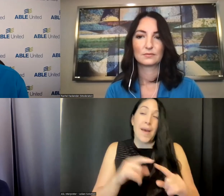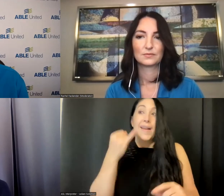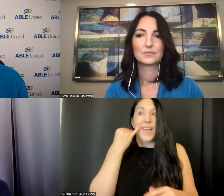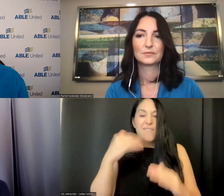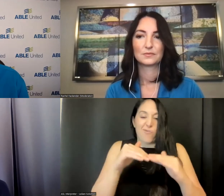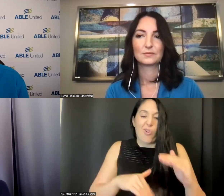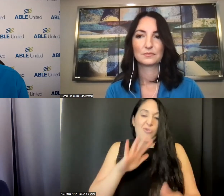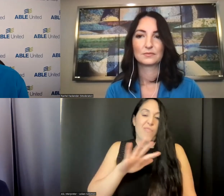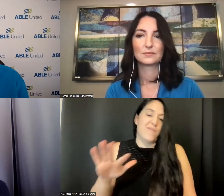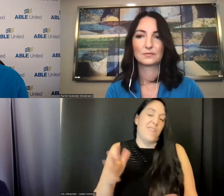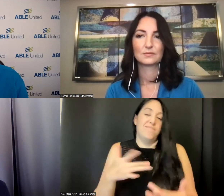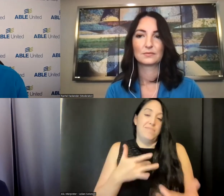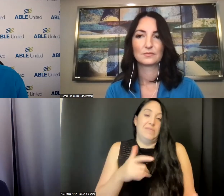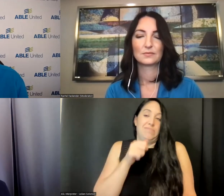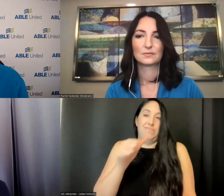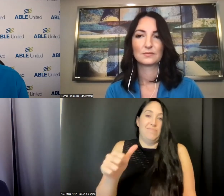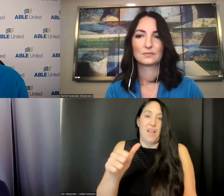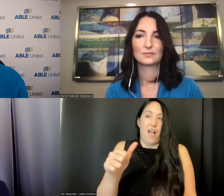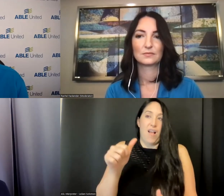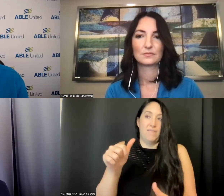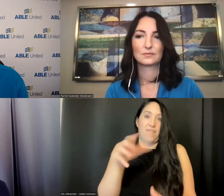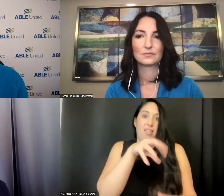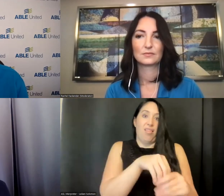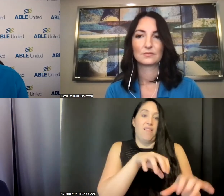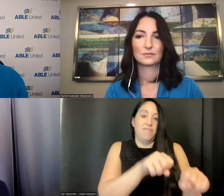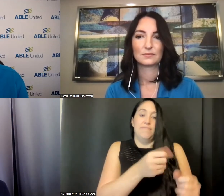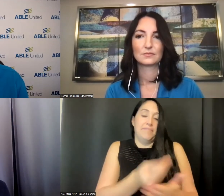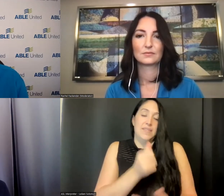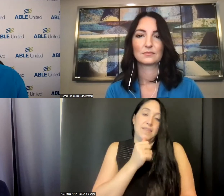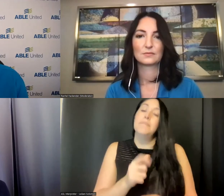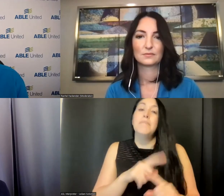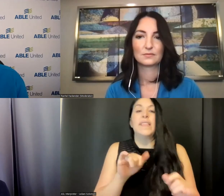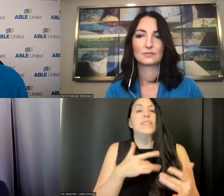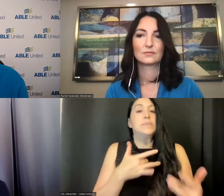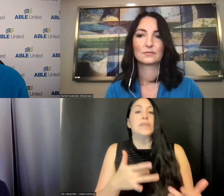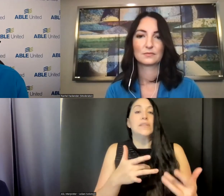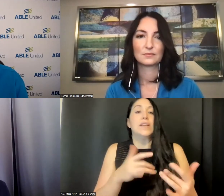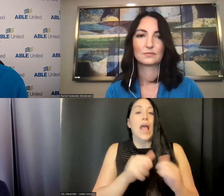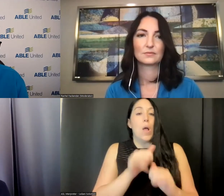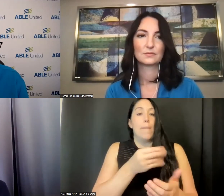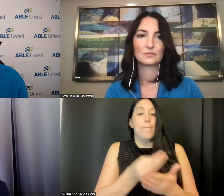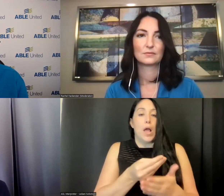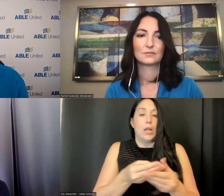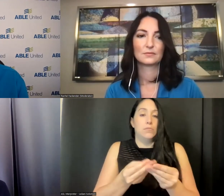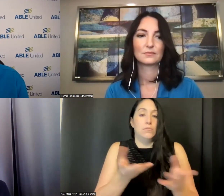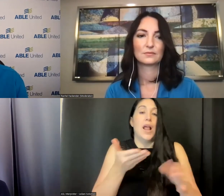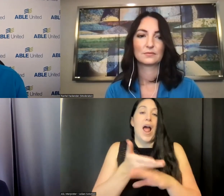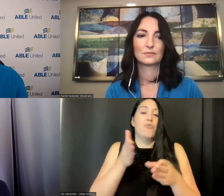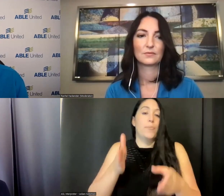about that. But that's typically how funds are distributed after somebody passes away.